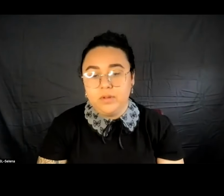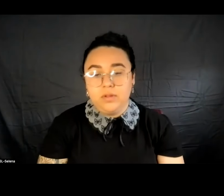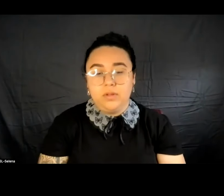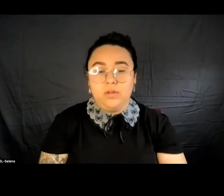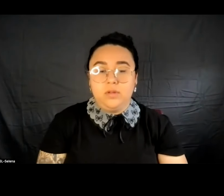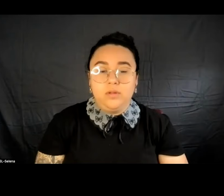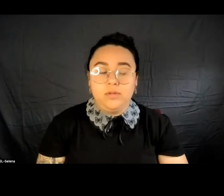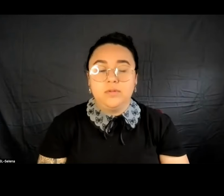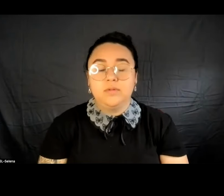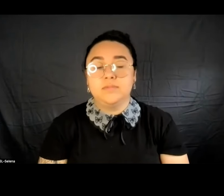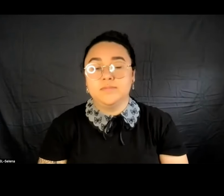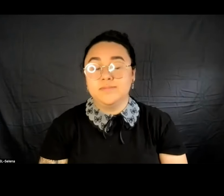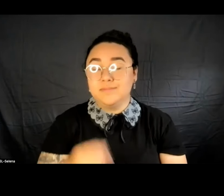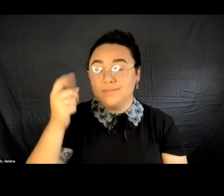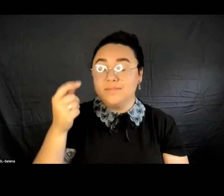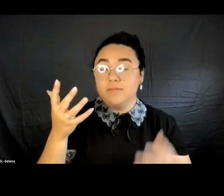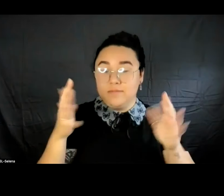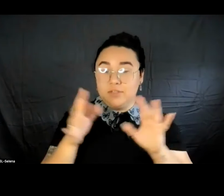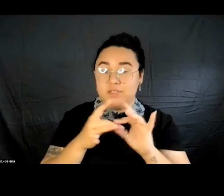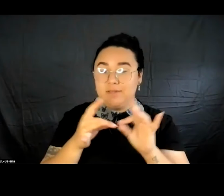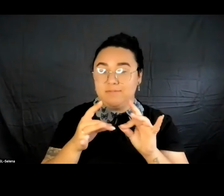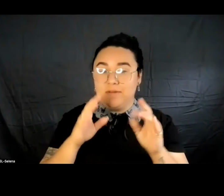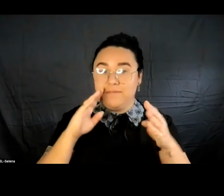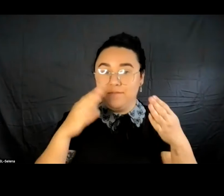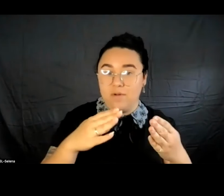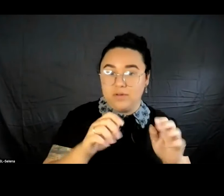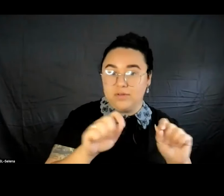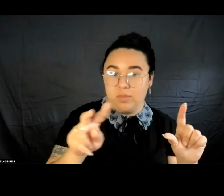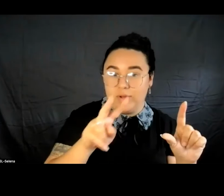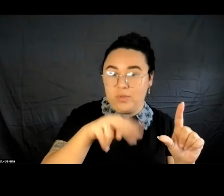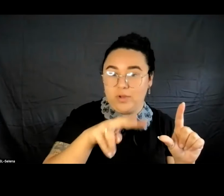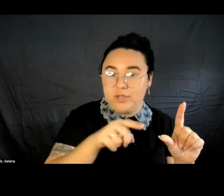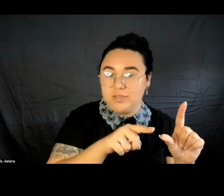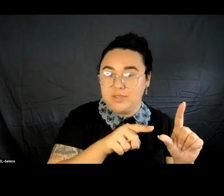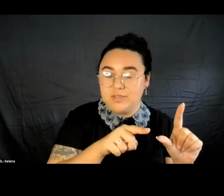All that said, that is very focused on screen readers, and screen readers